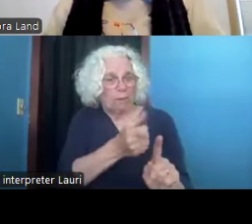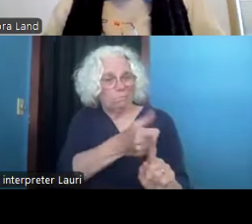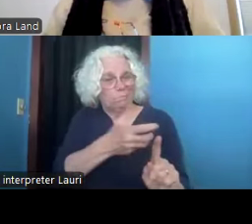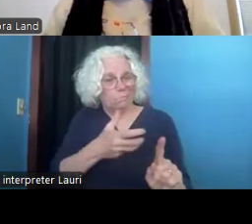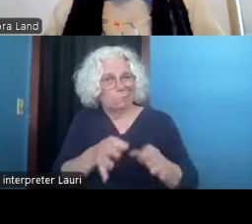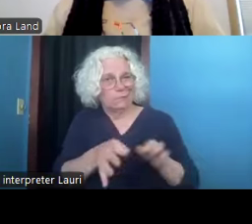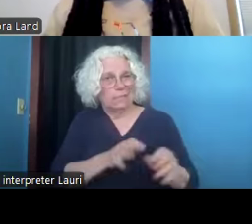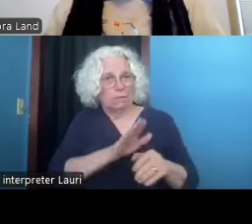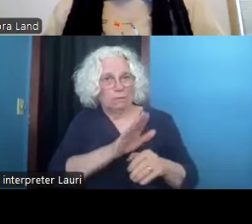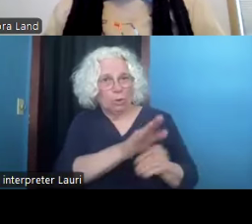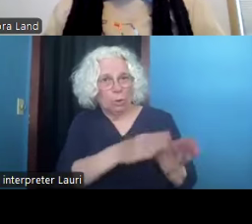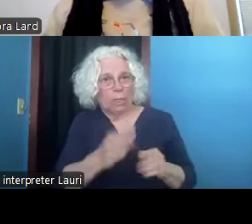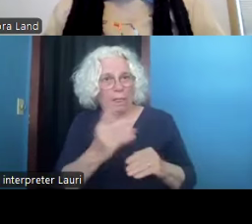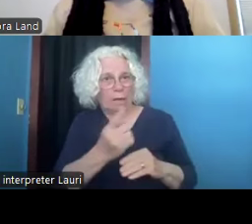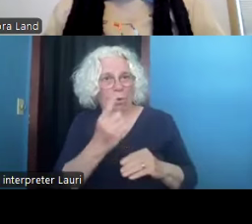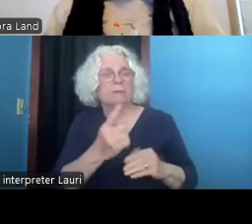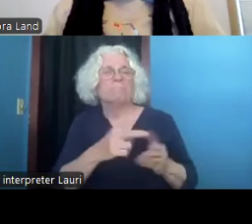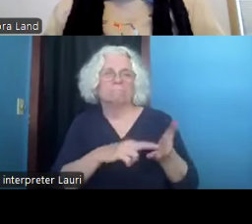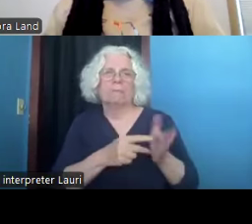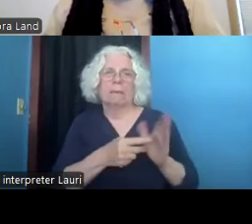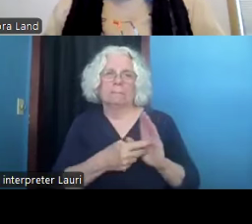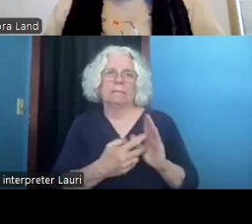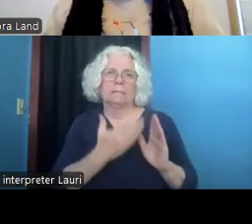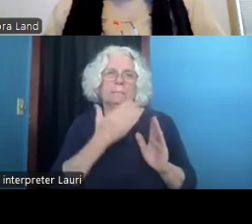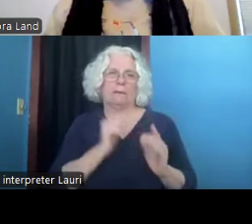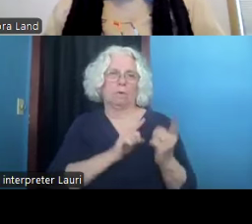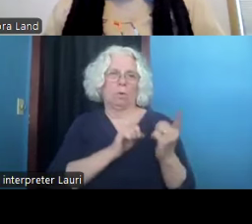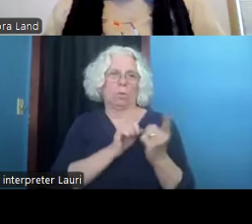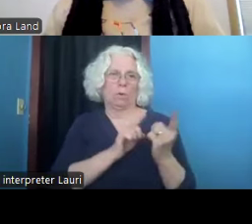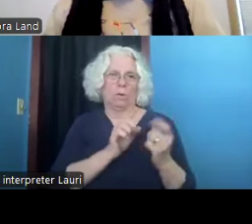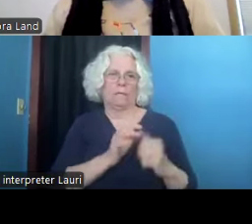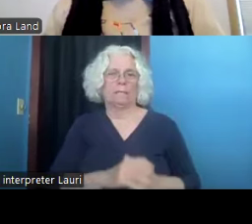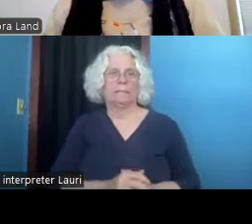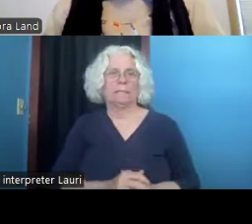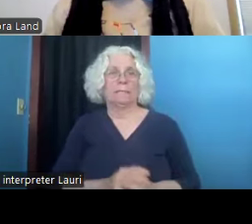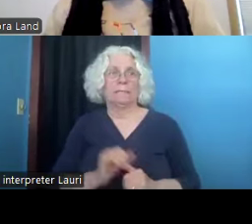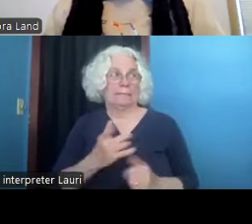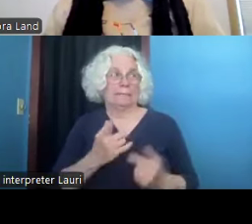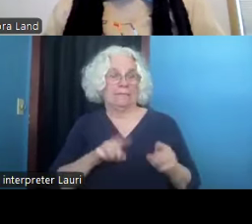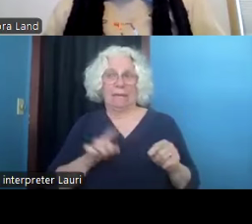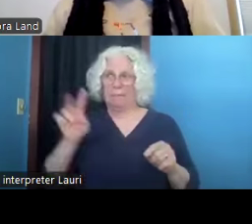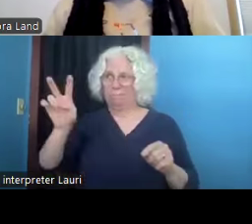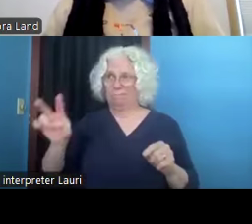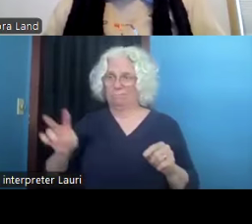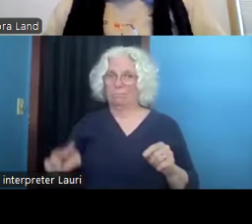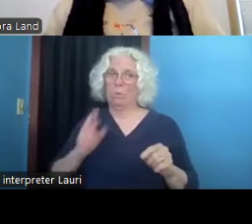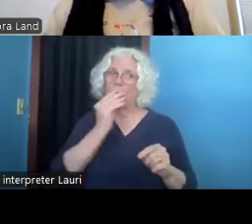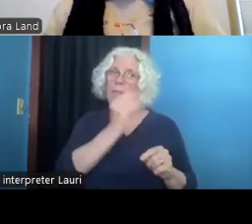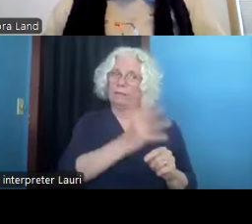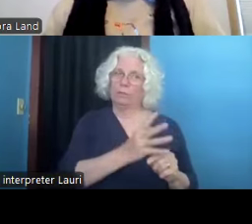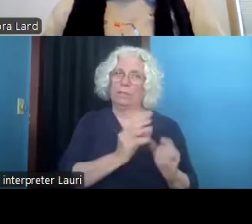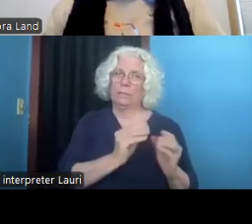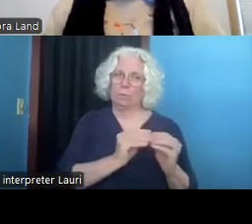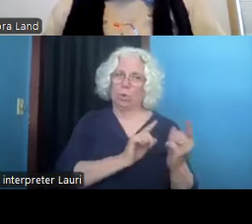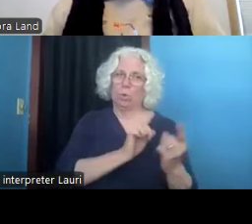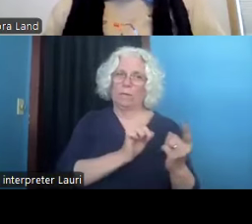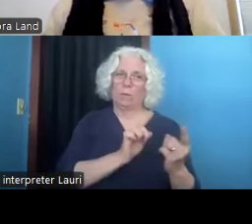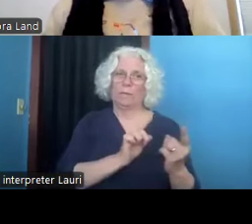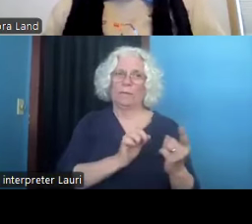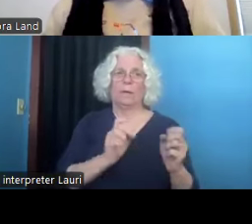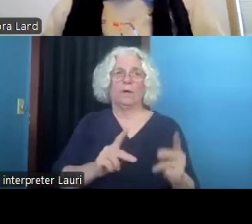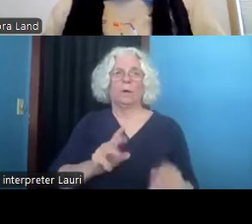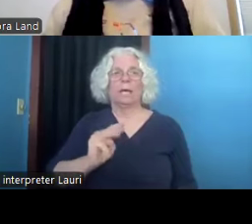plan and may require individual follow-up. We'll try to let you know if this is the case in our responses. With that, I'll turn it over